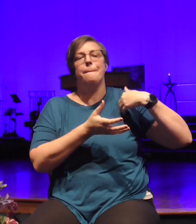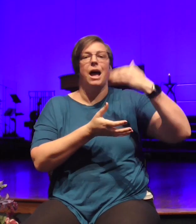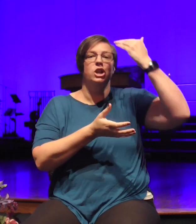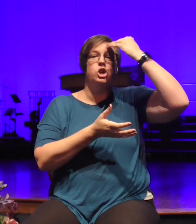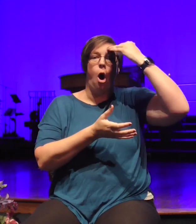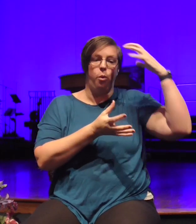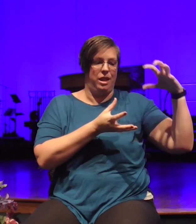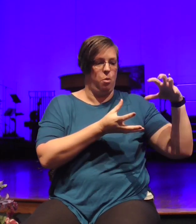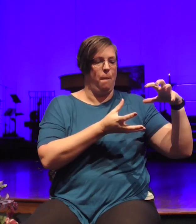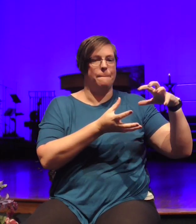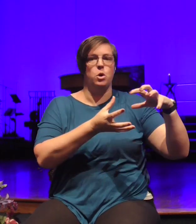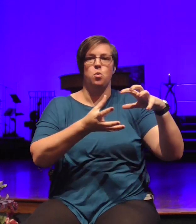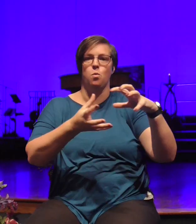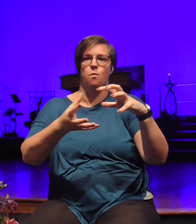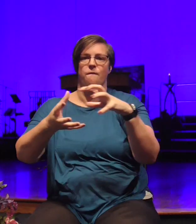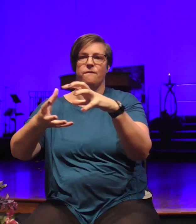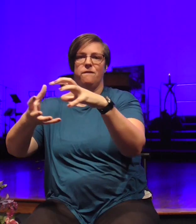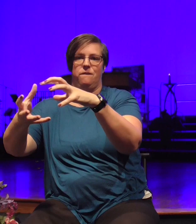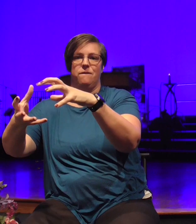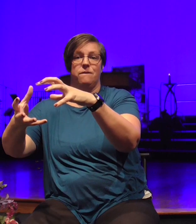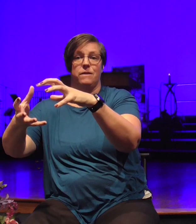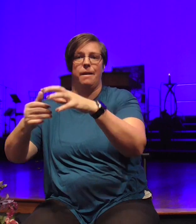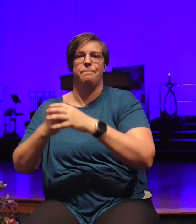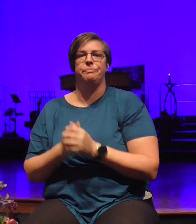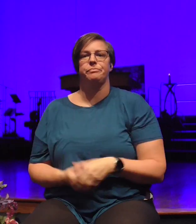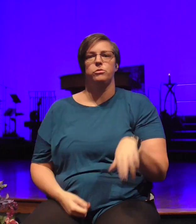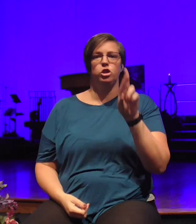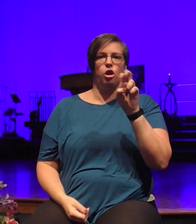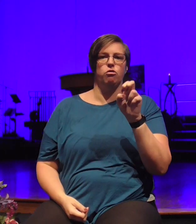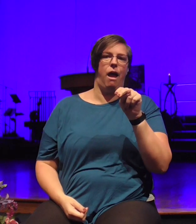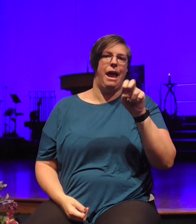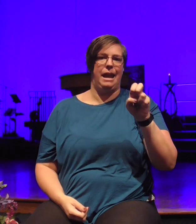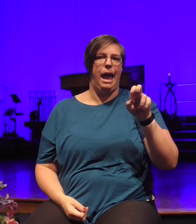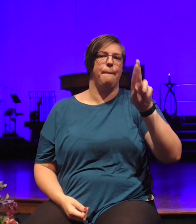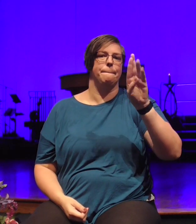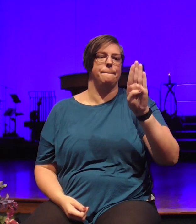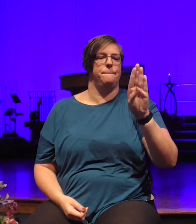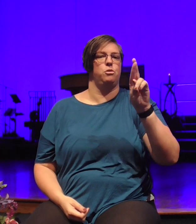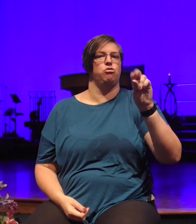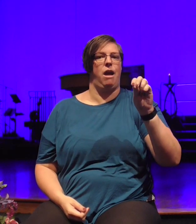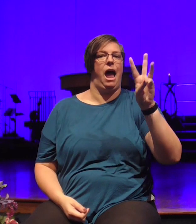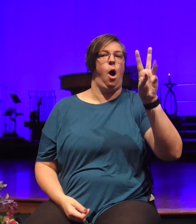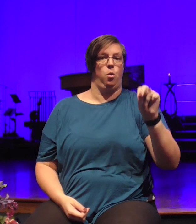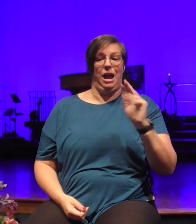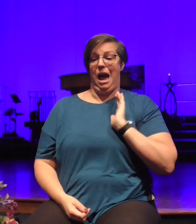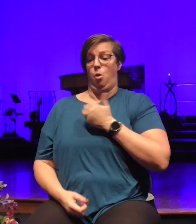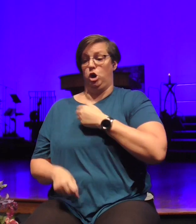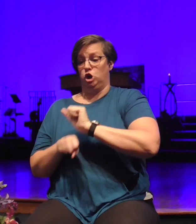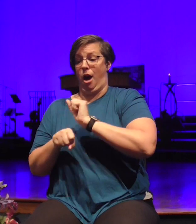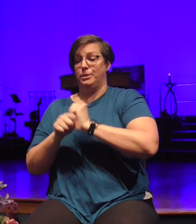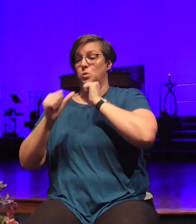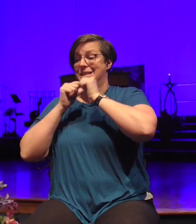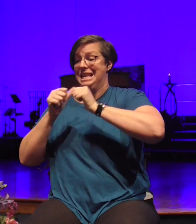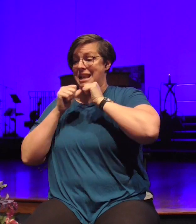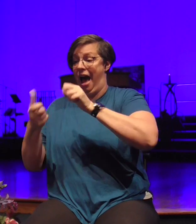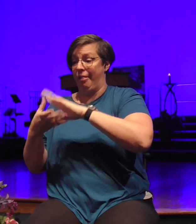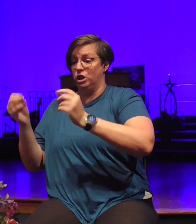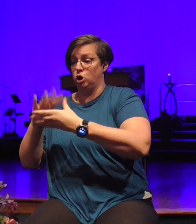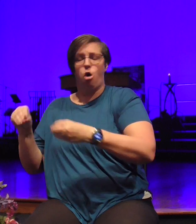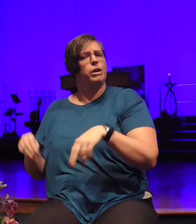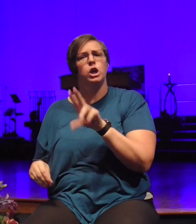pass. The great Brené Brown says, "Our job is not to deny the story, but to defy the ending, to